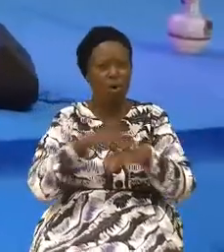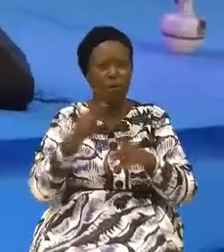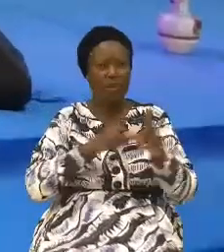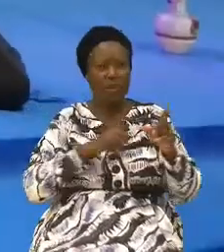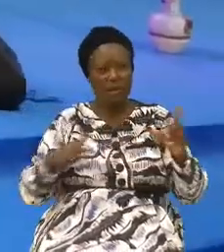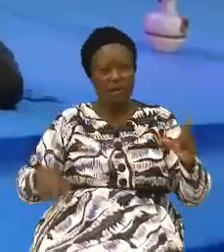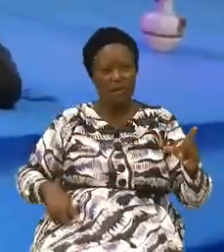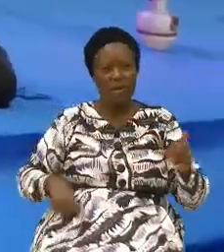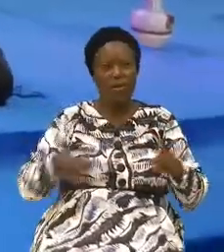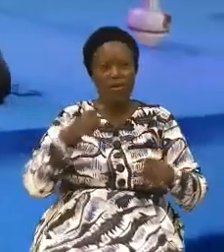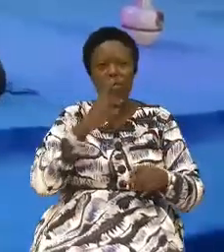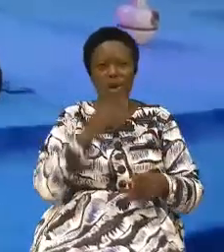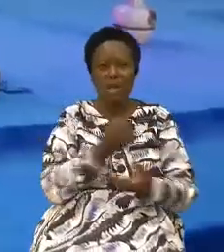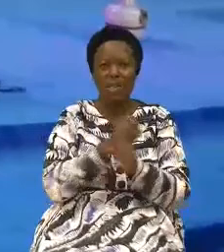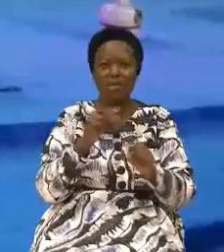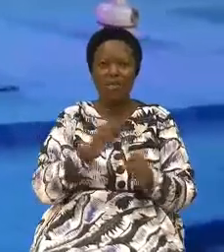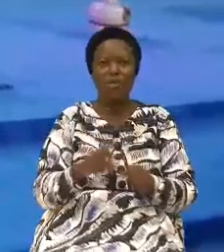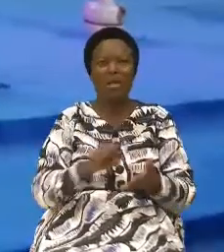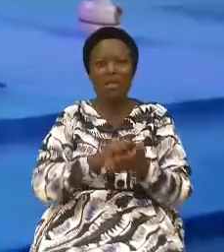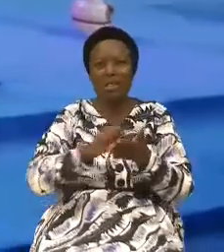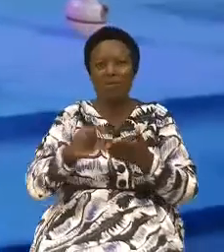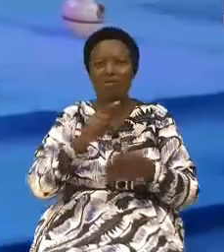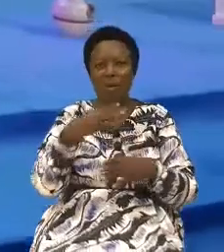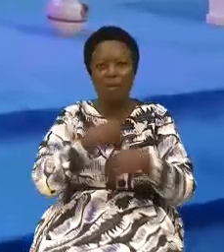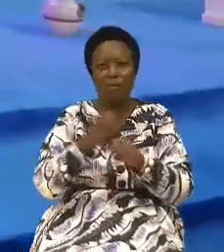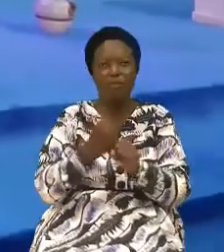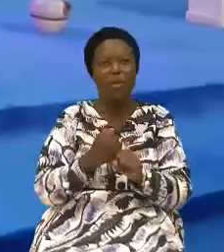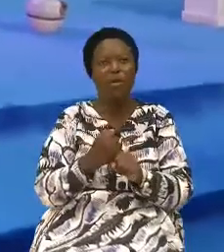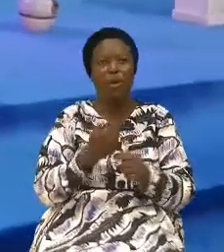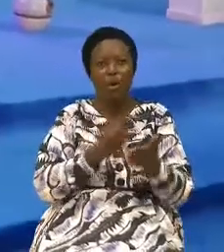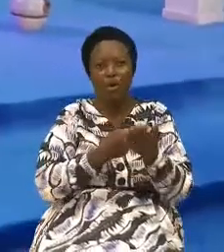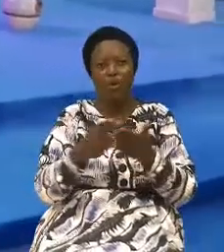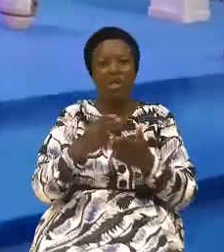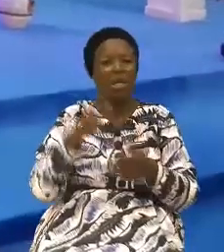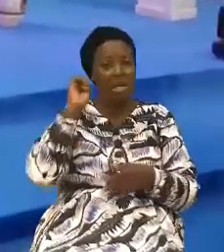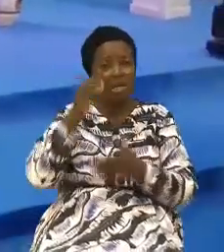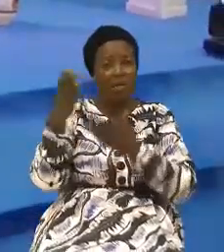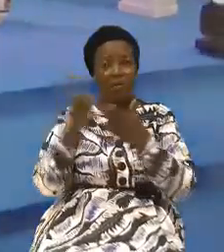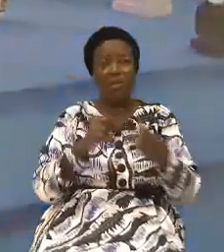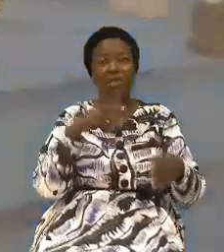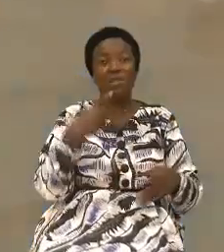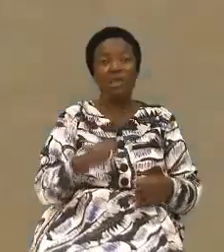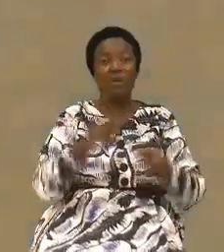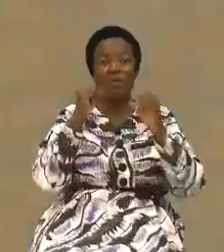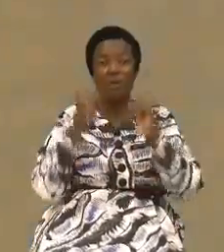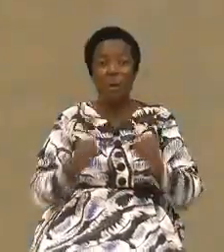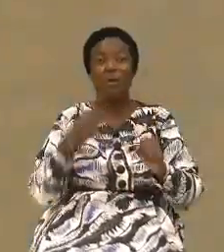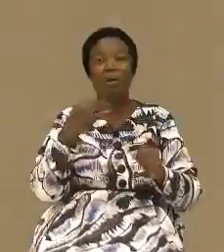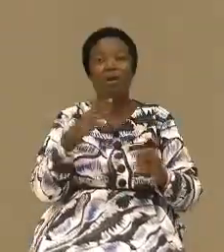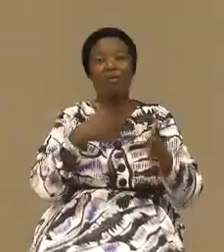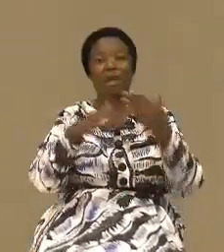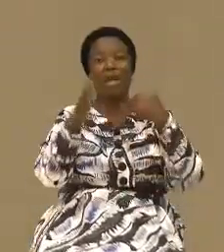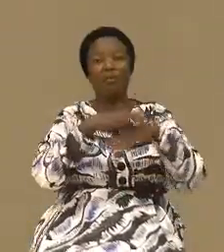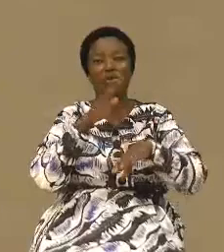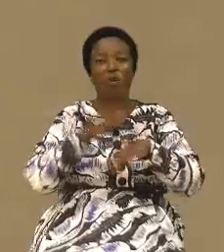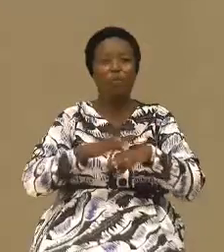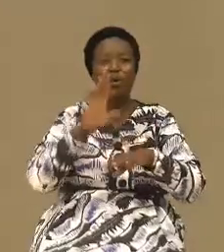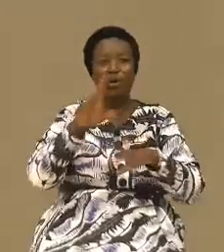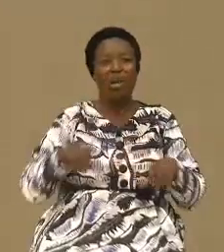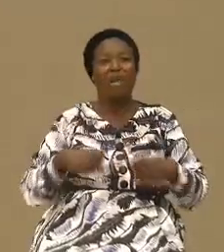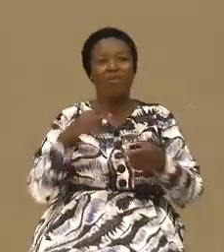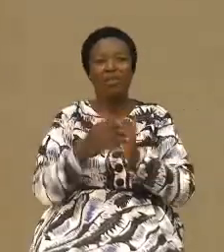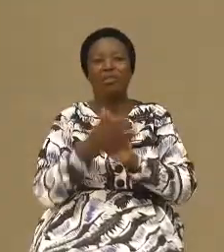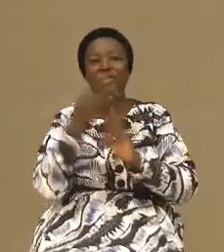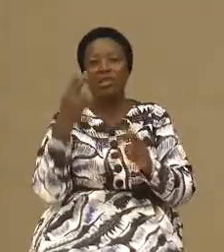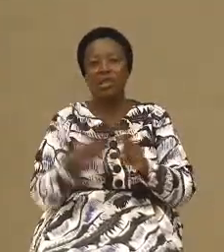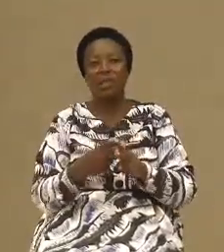you are saved, you are sanctified, you are made holy. It brings the power of heaven upon your life. Look at Acts